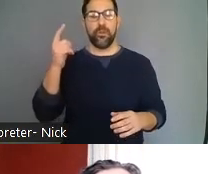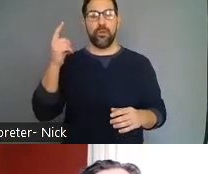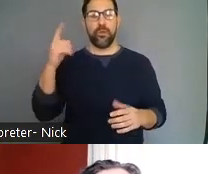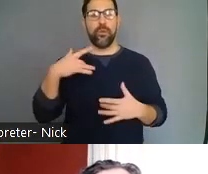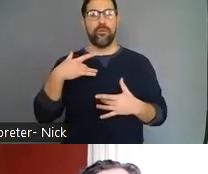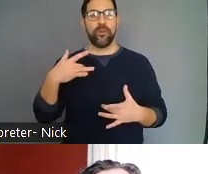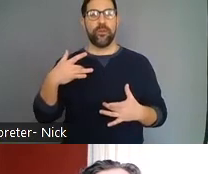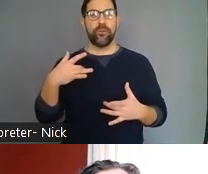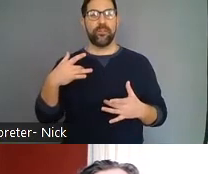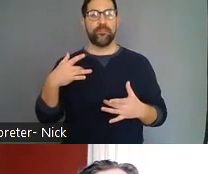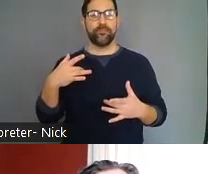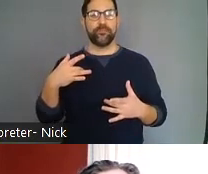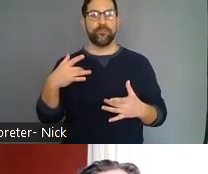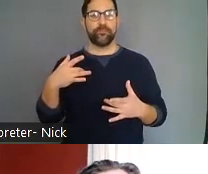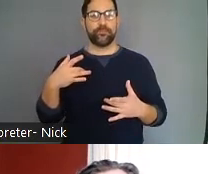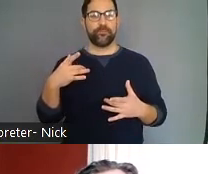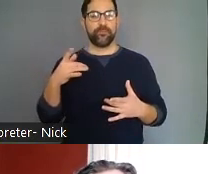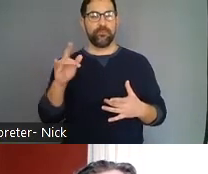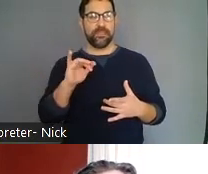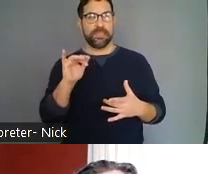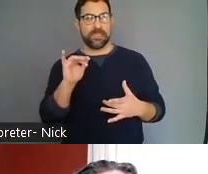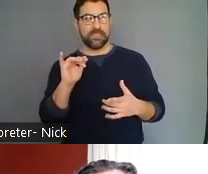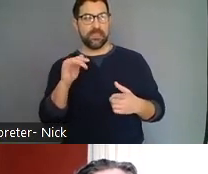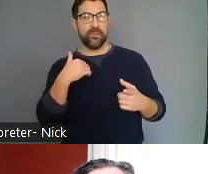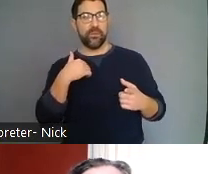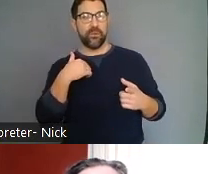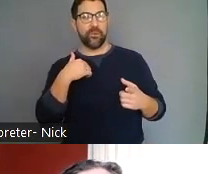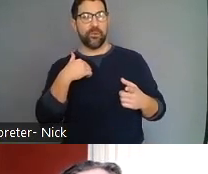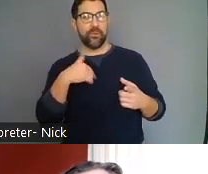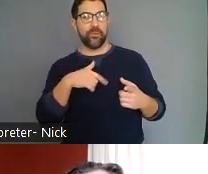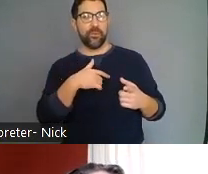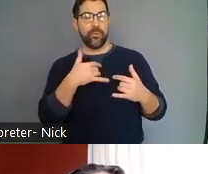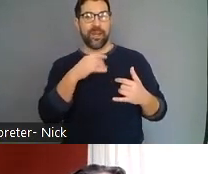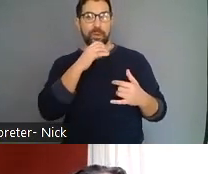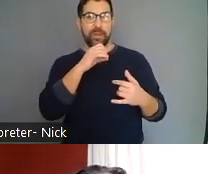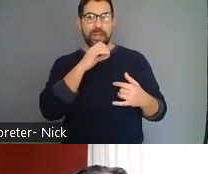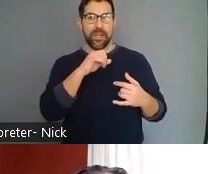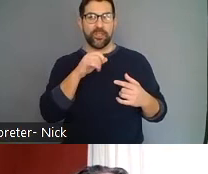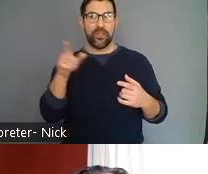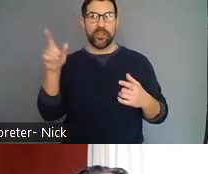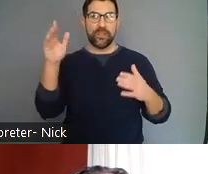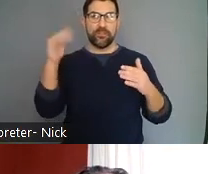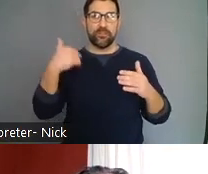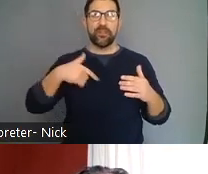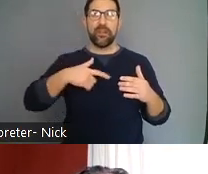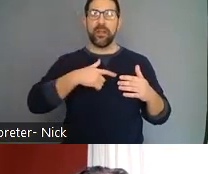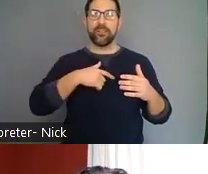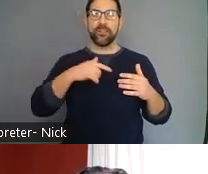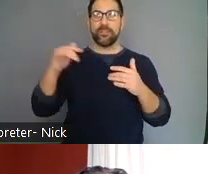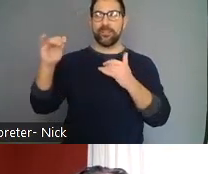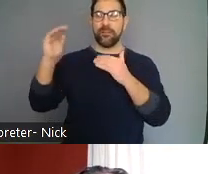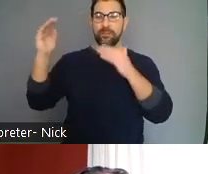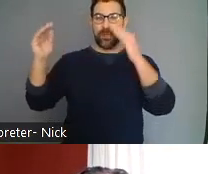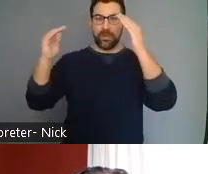that gets commonly said, it's we're at this age where we're expected to act as adults, you know,